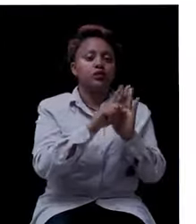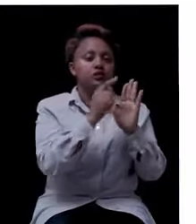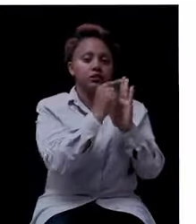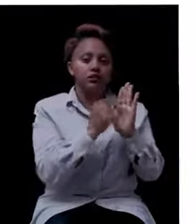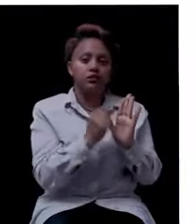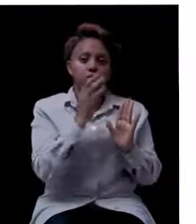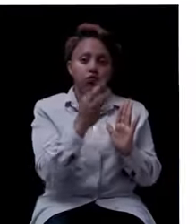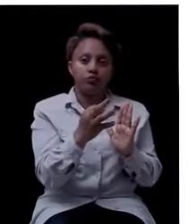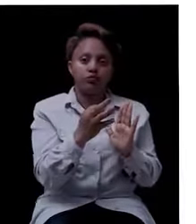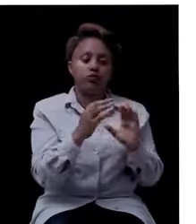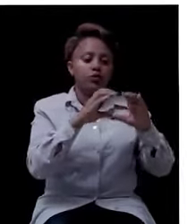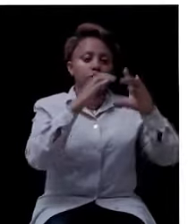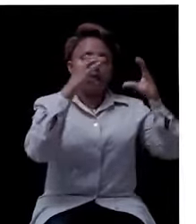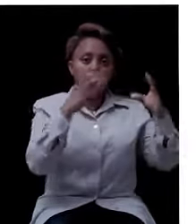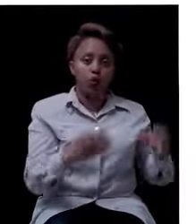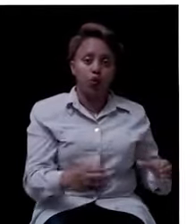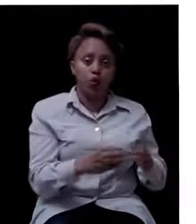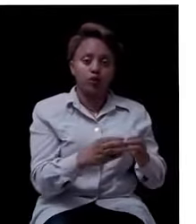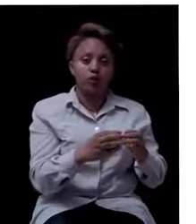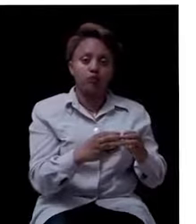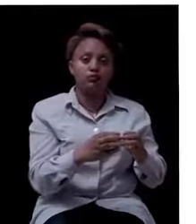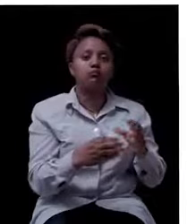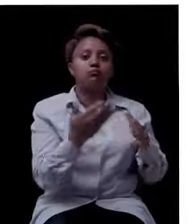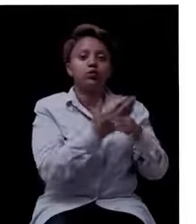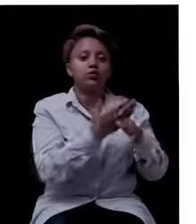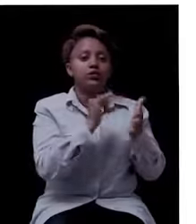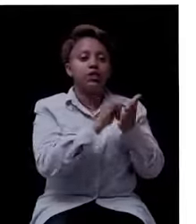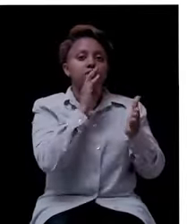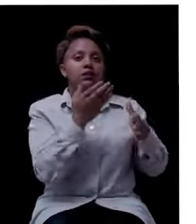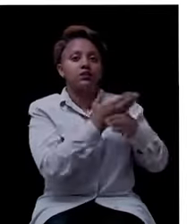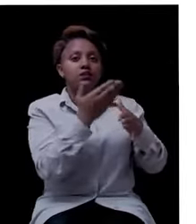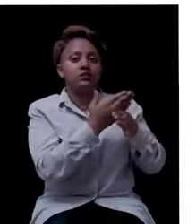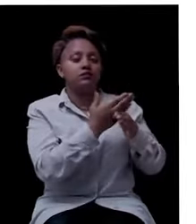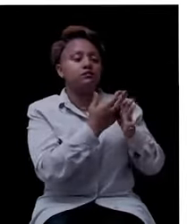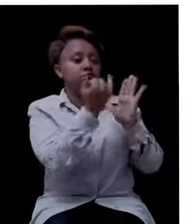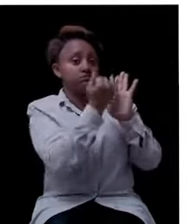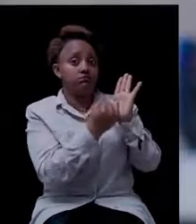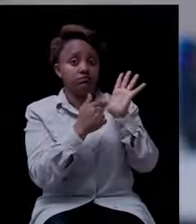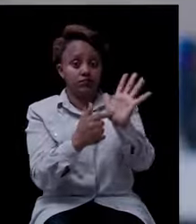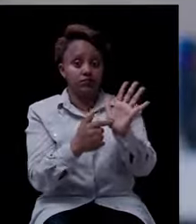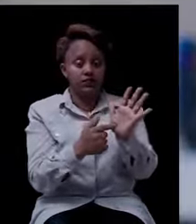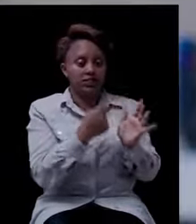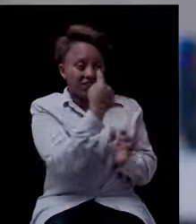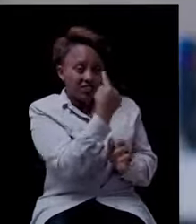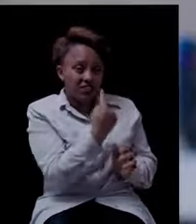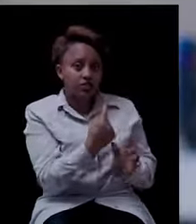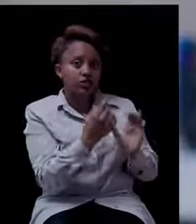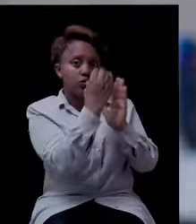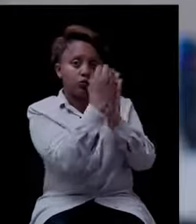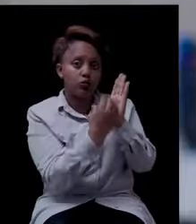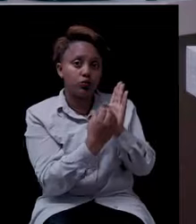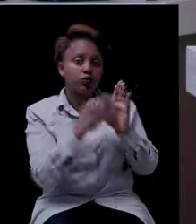records called blocks that are linked using cryptography. Each block contains a cryptography hash of